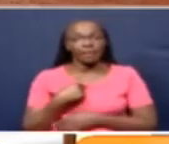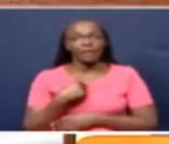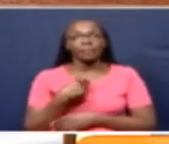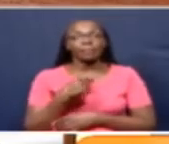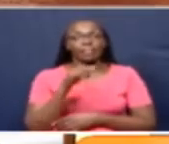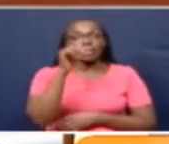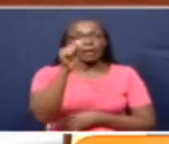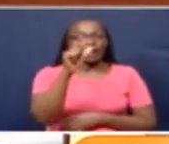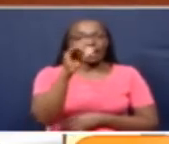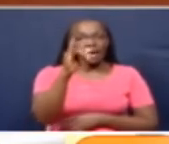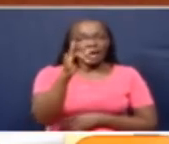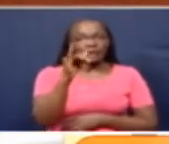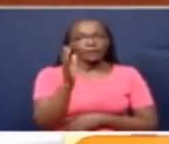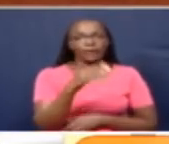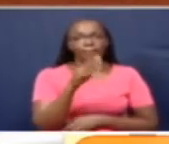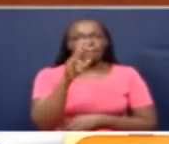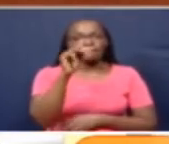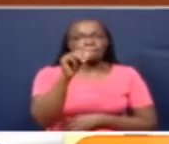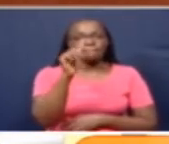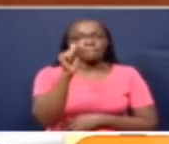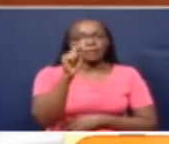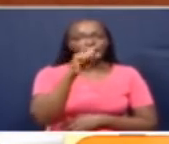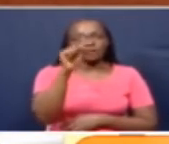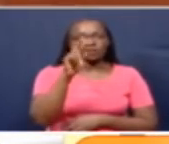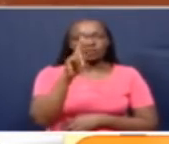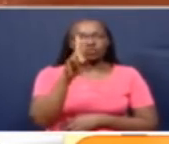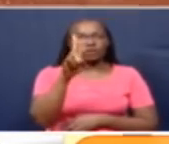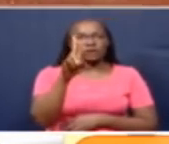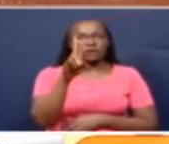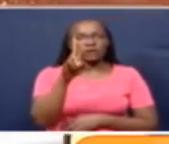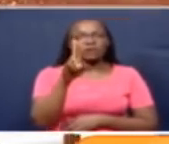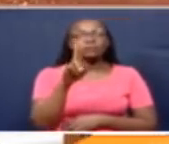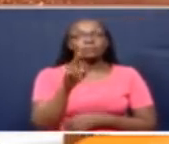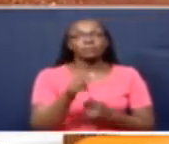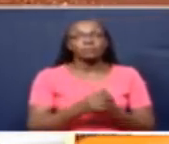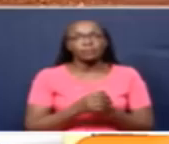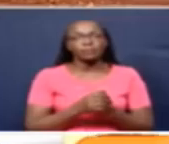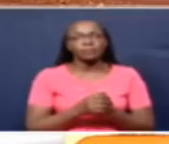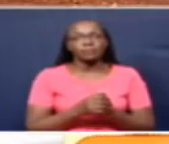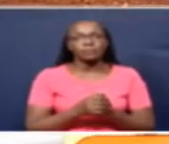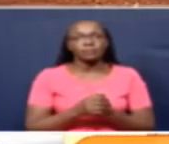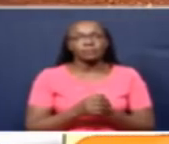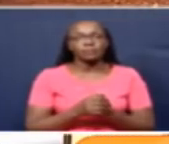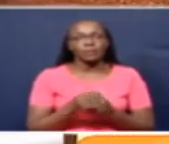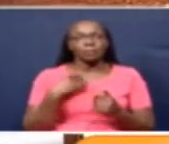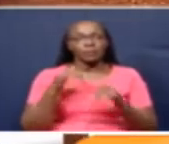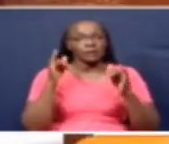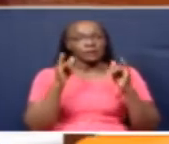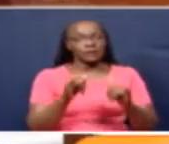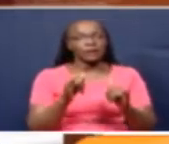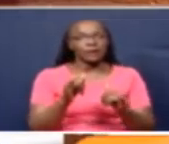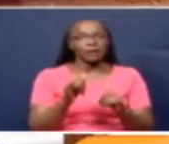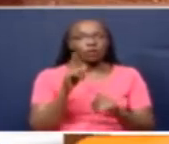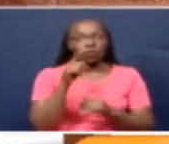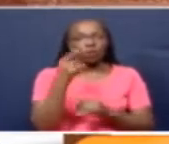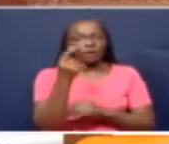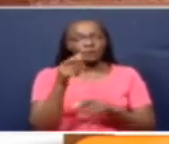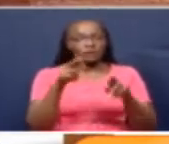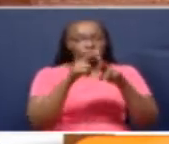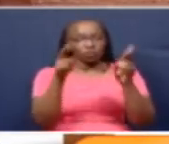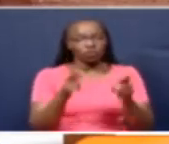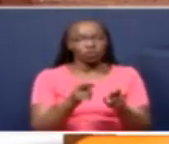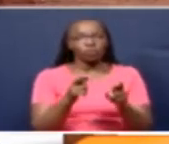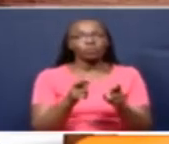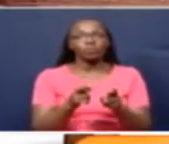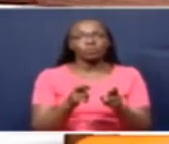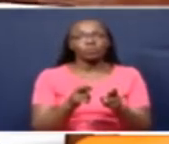related to him? Come on. I did a whole Mazrui show with you here. What are you talking about? I forgot. I stayed in same room with Ali in Manchester. He was your